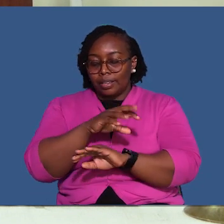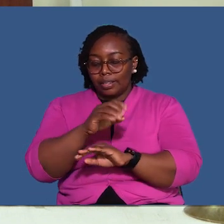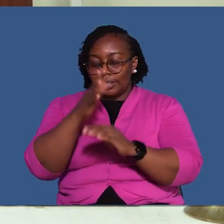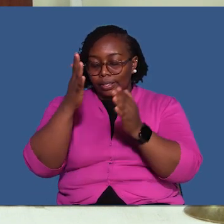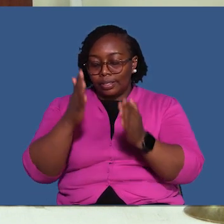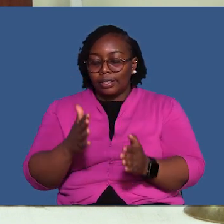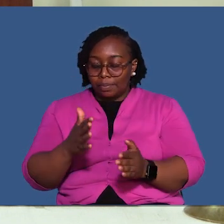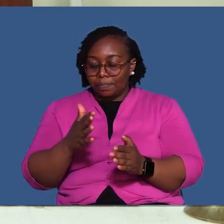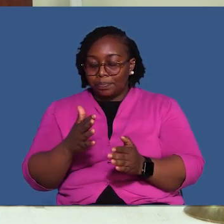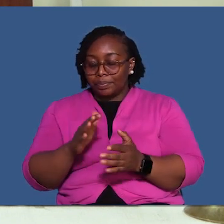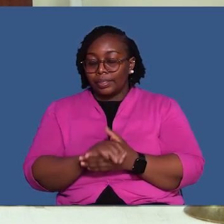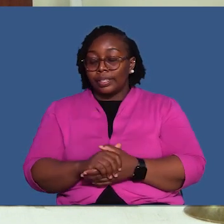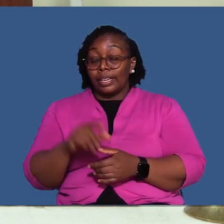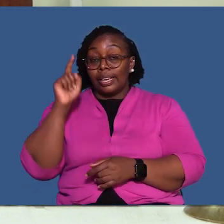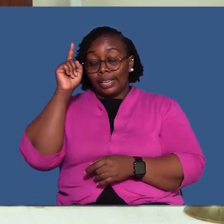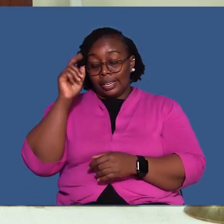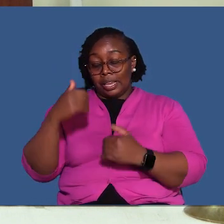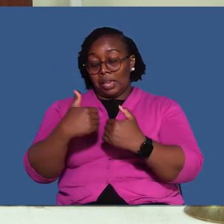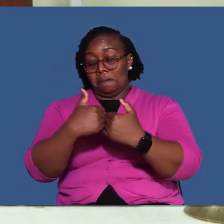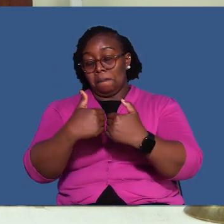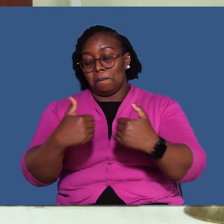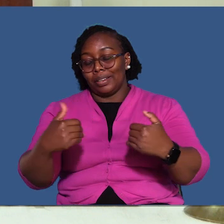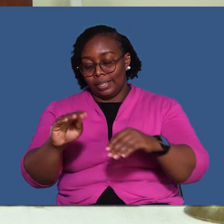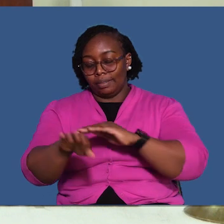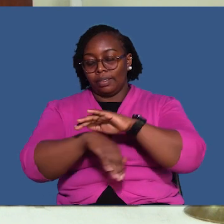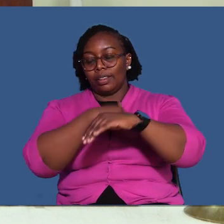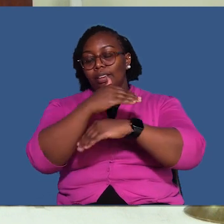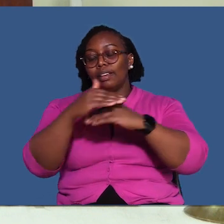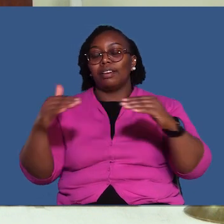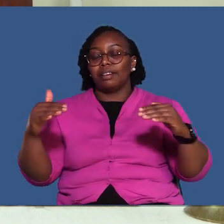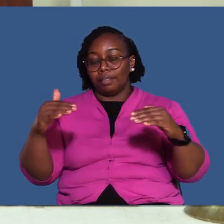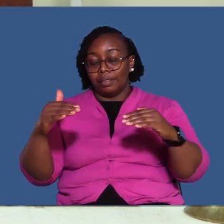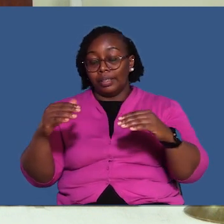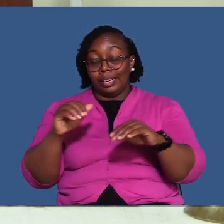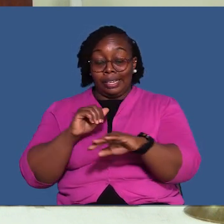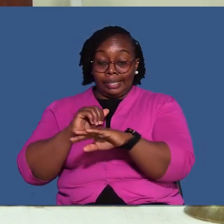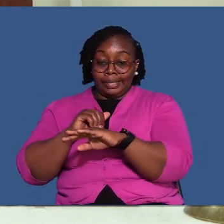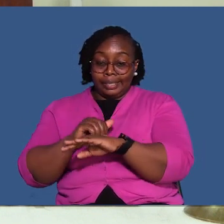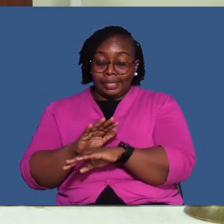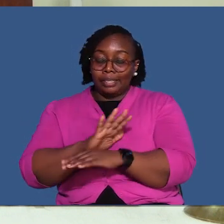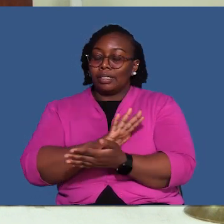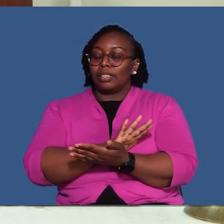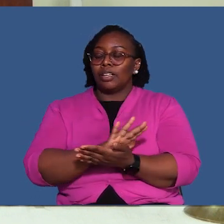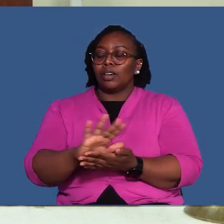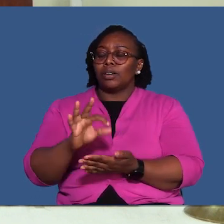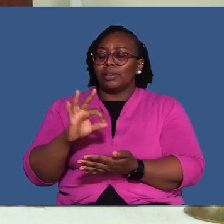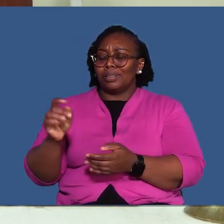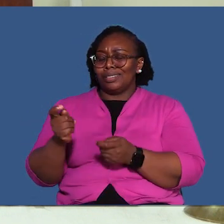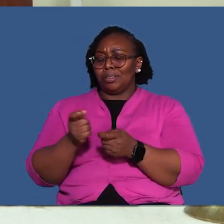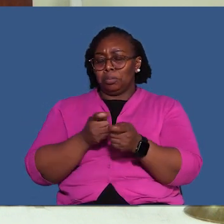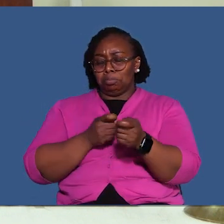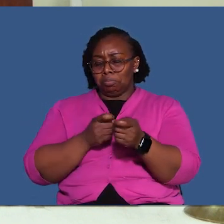enabler, he parted the heavens and sent his spirit to journey with